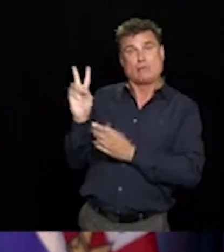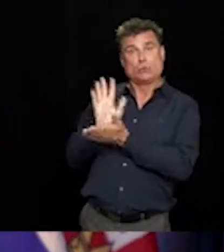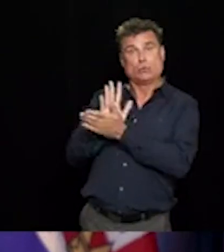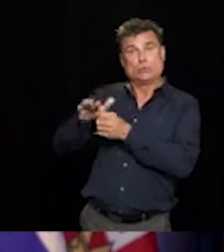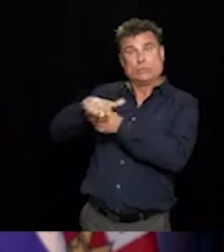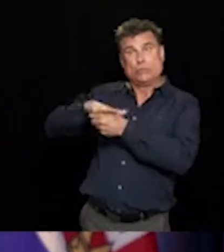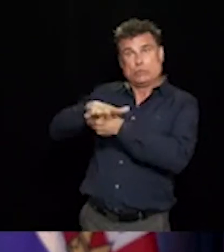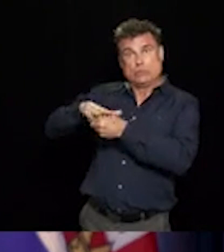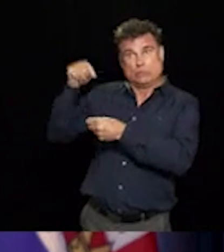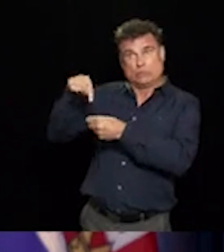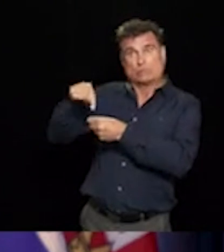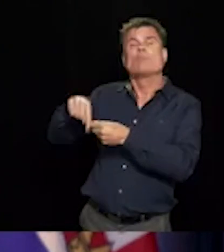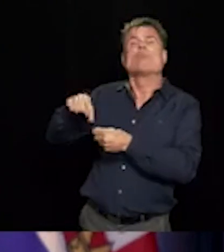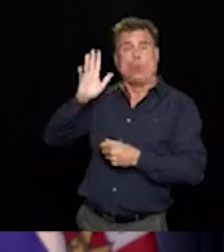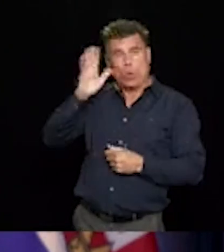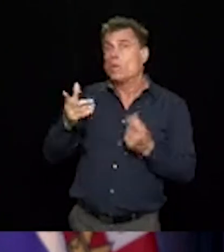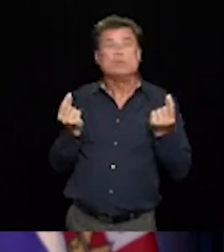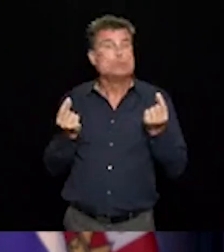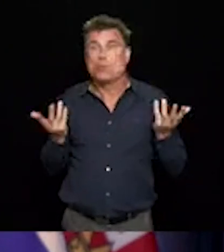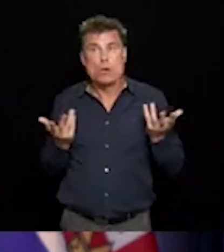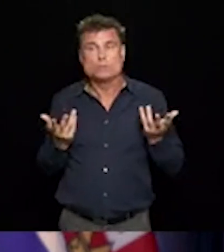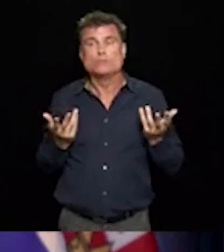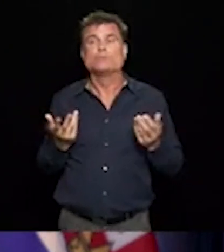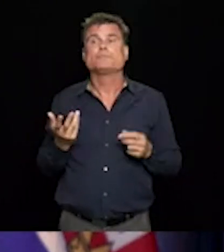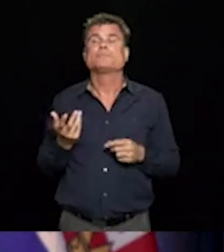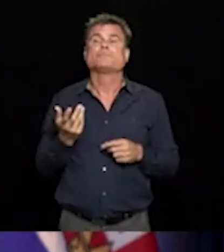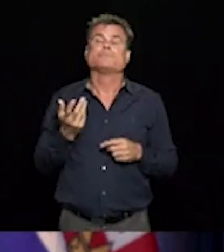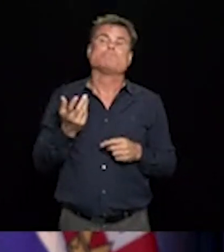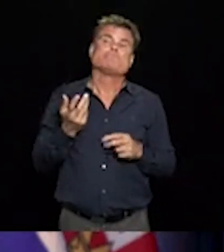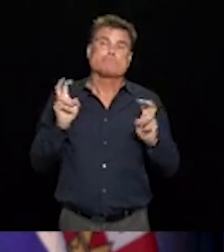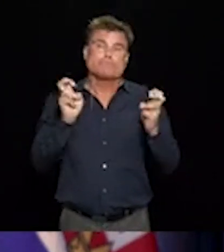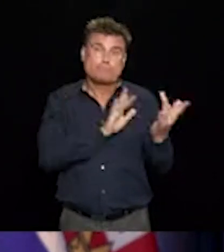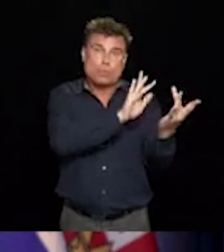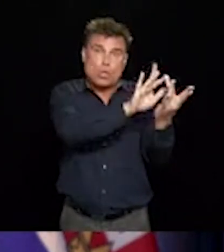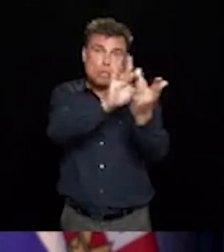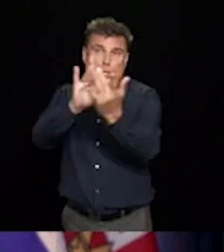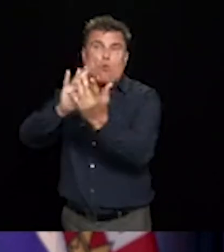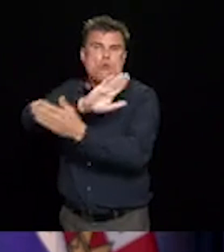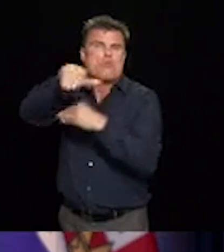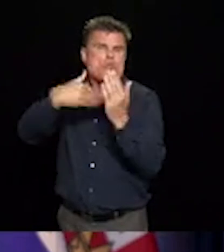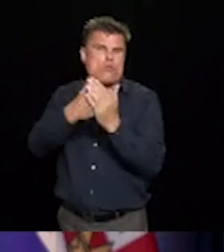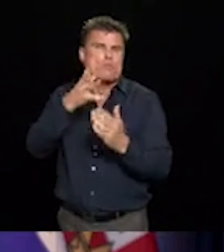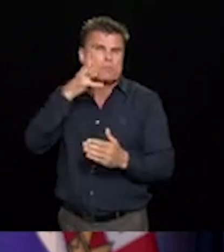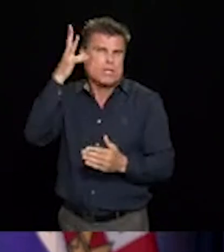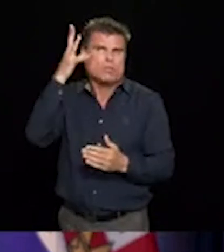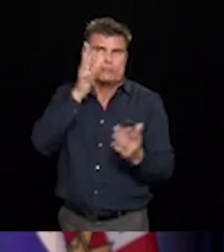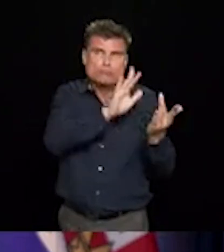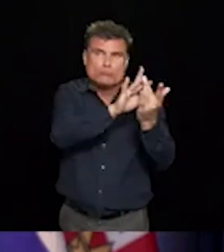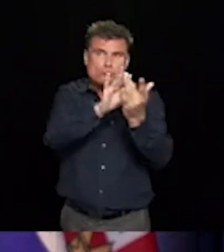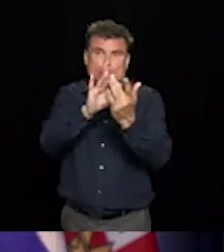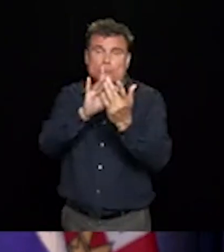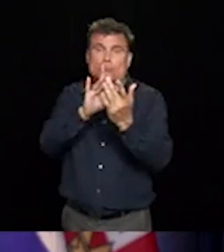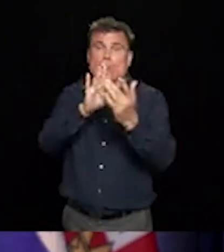they'll communicate with parents in December who have had their children involved in a remote learning program to talk about what the rest of